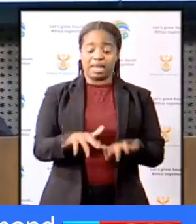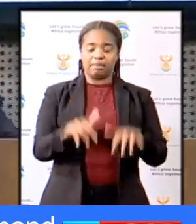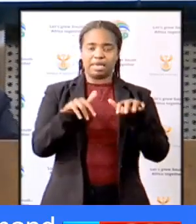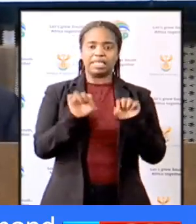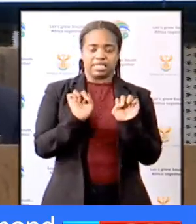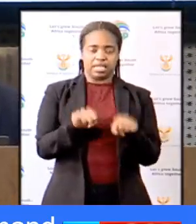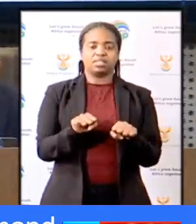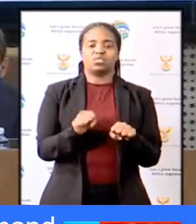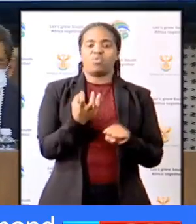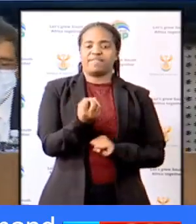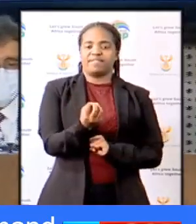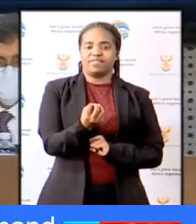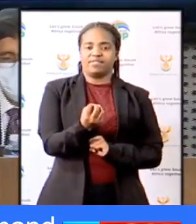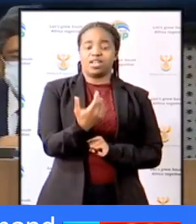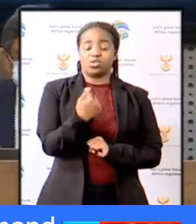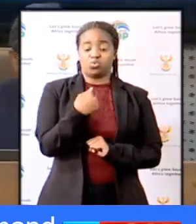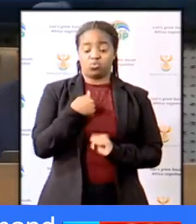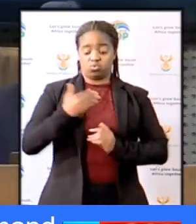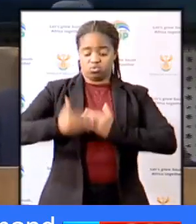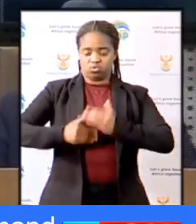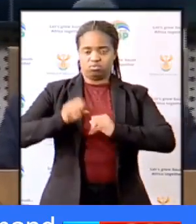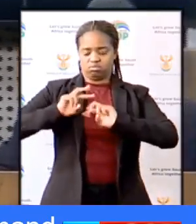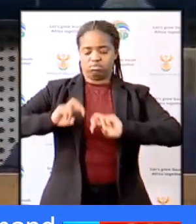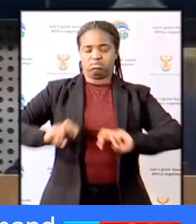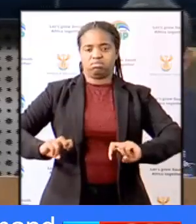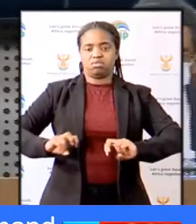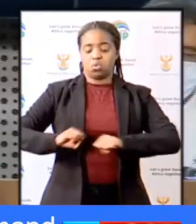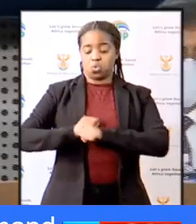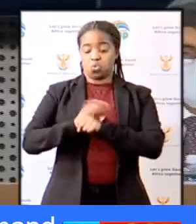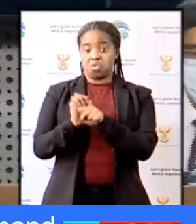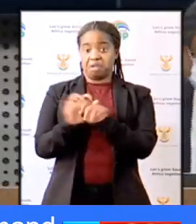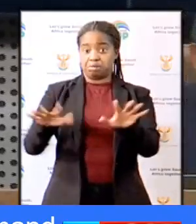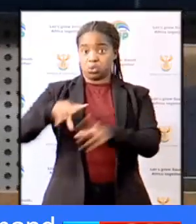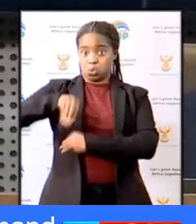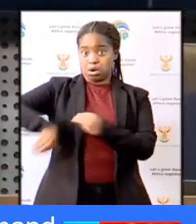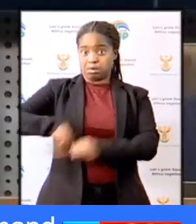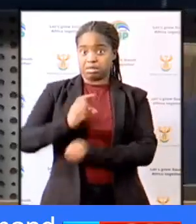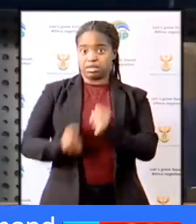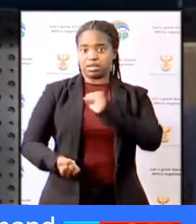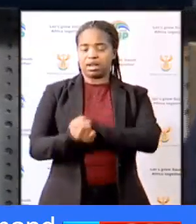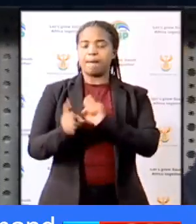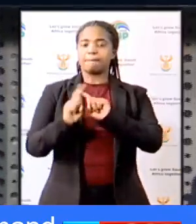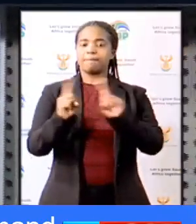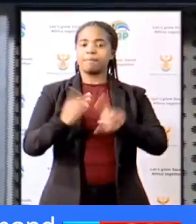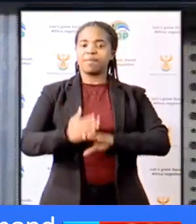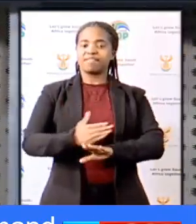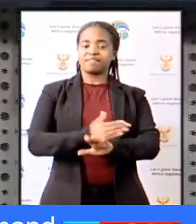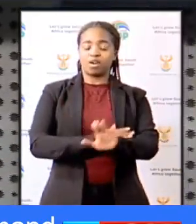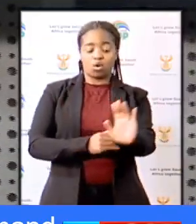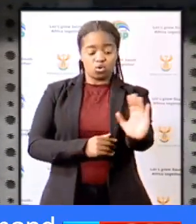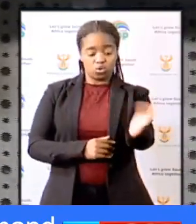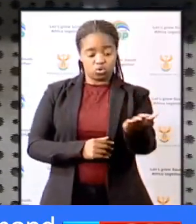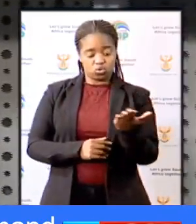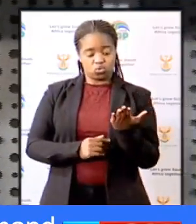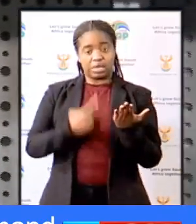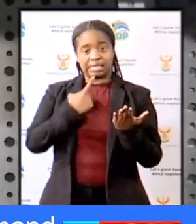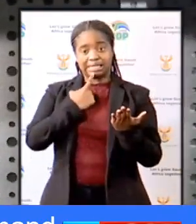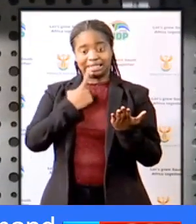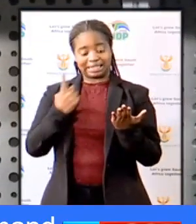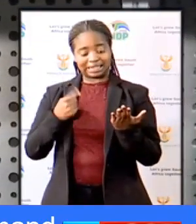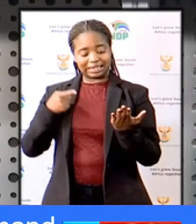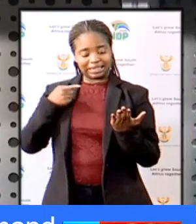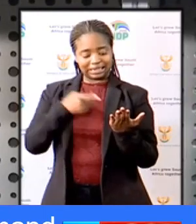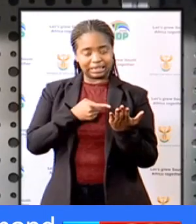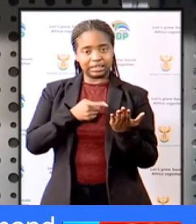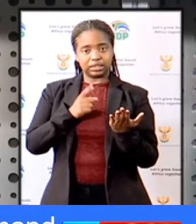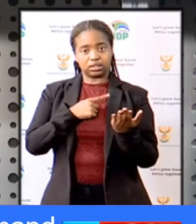our table for processing. But obviously, before you proclaim and ensure that that proclamation does go